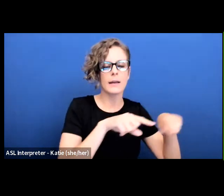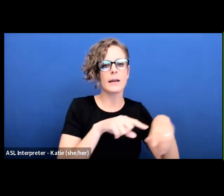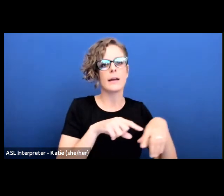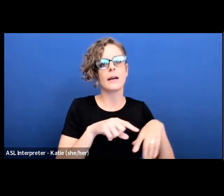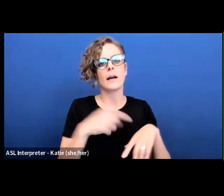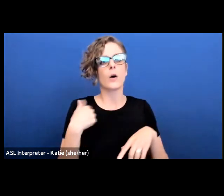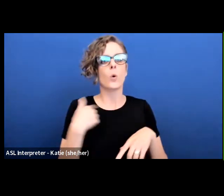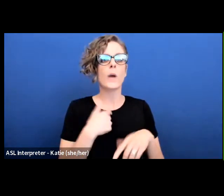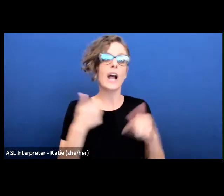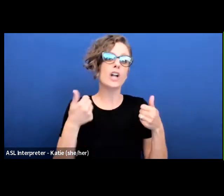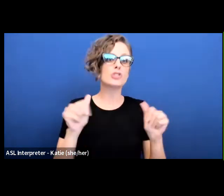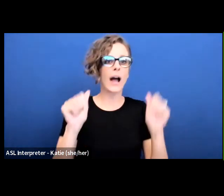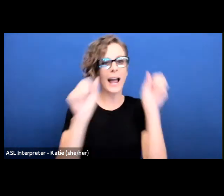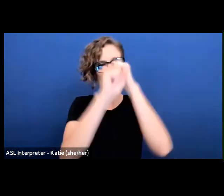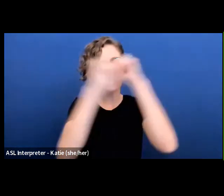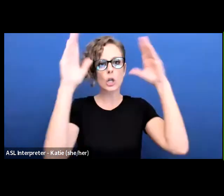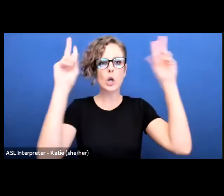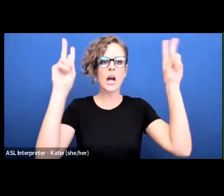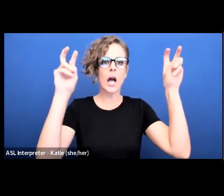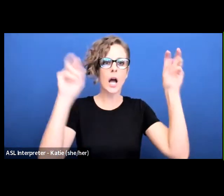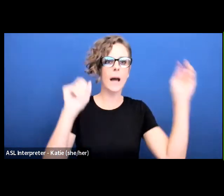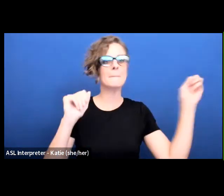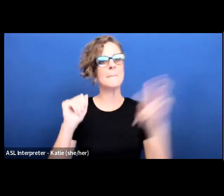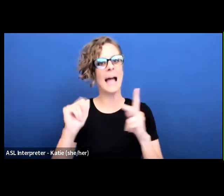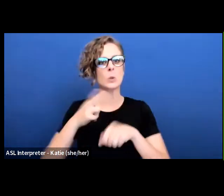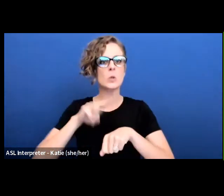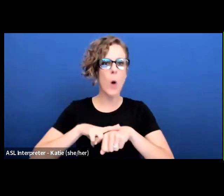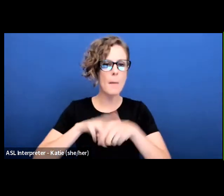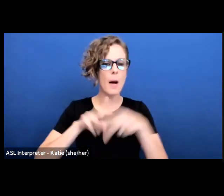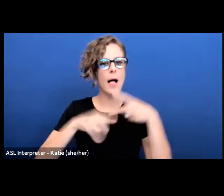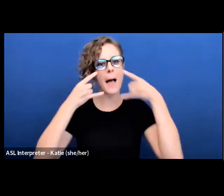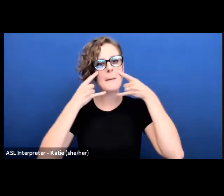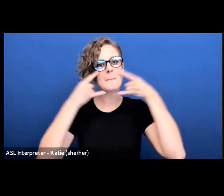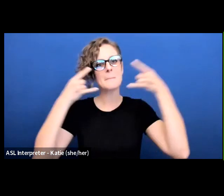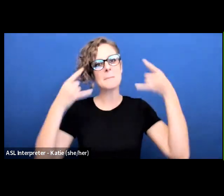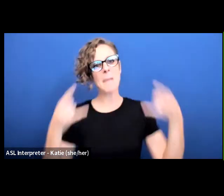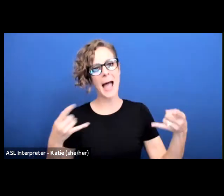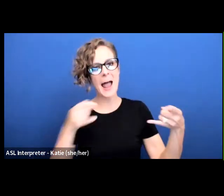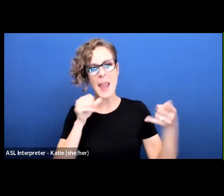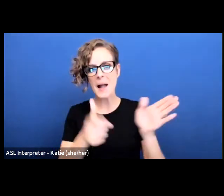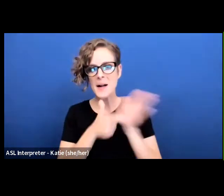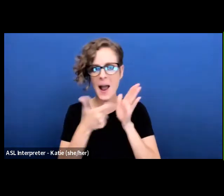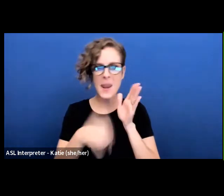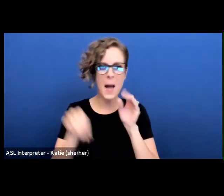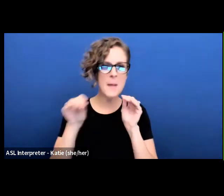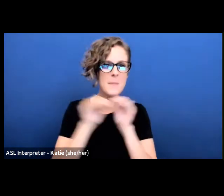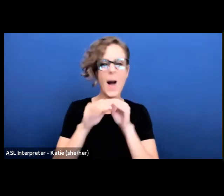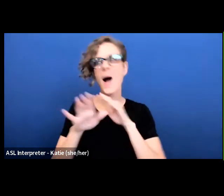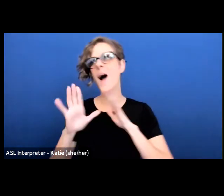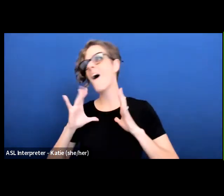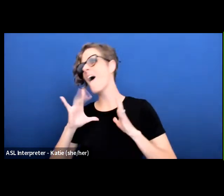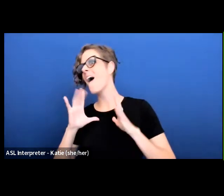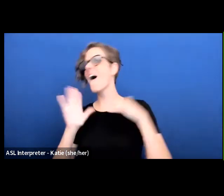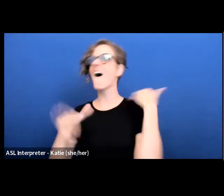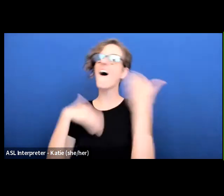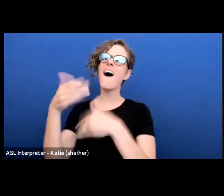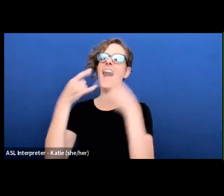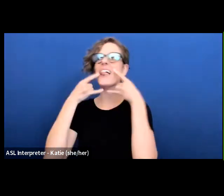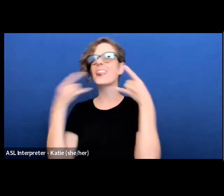get back to normal. Masks are no longer required. You're hearing people confused about